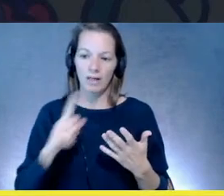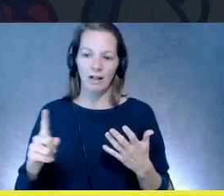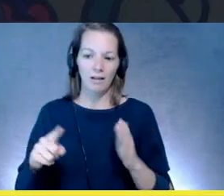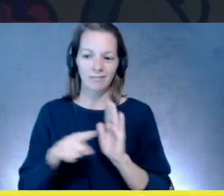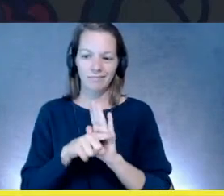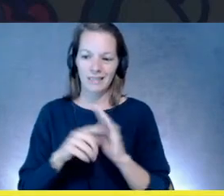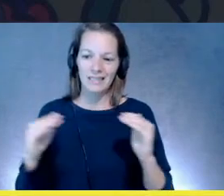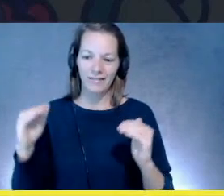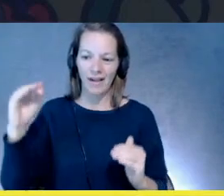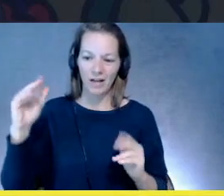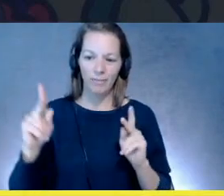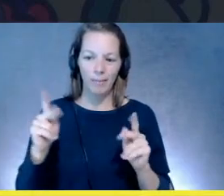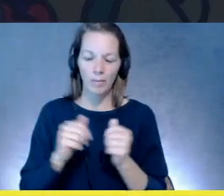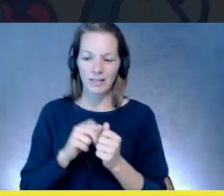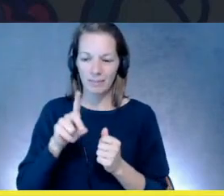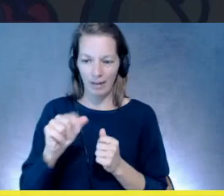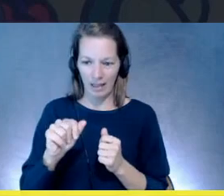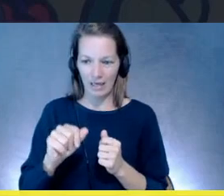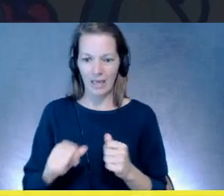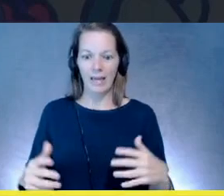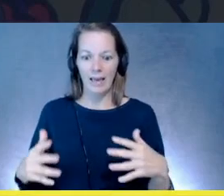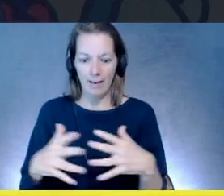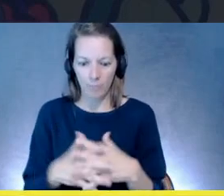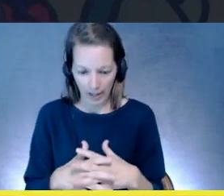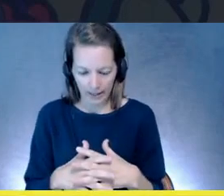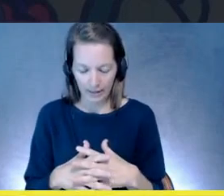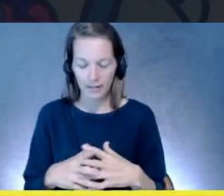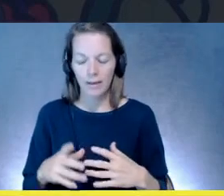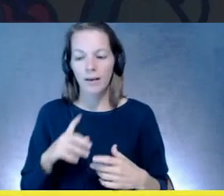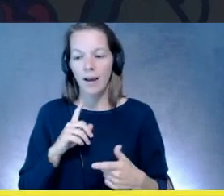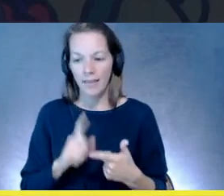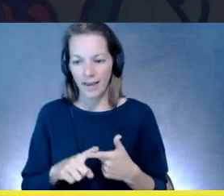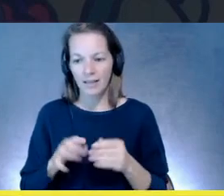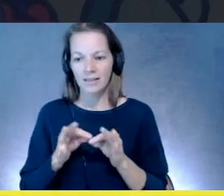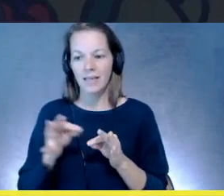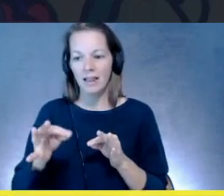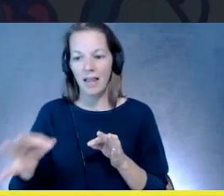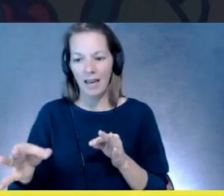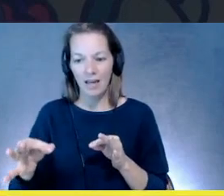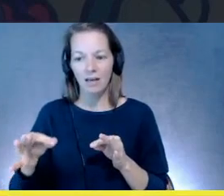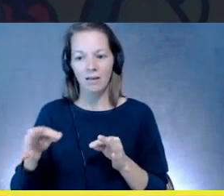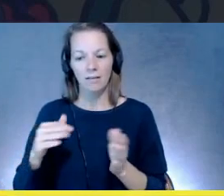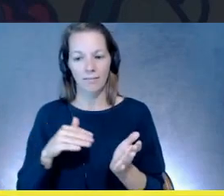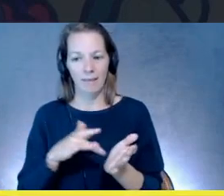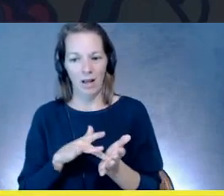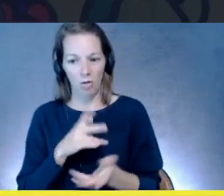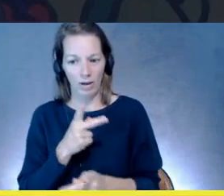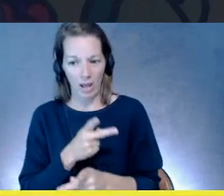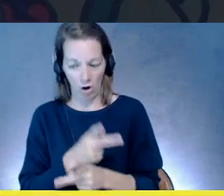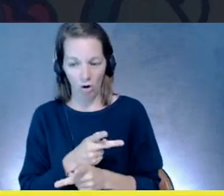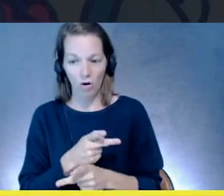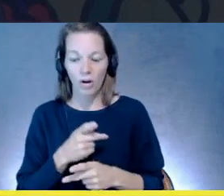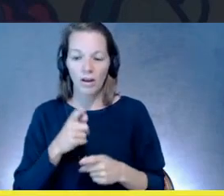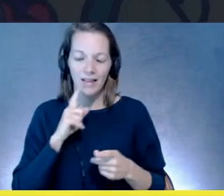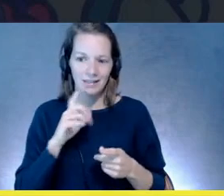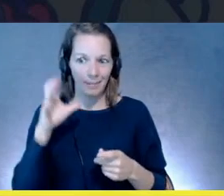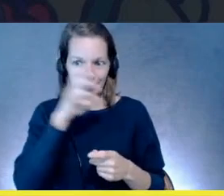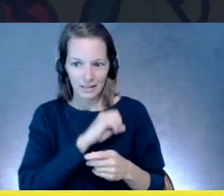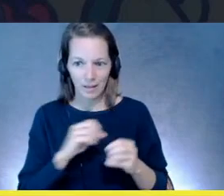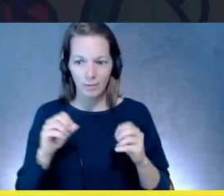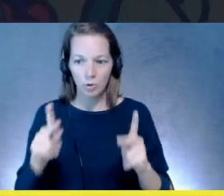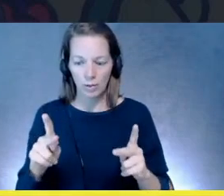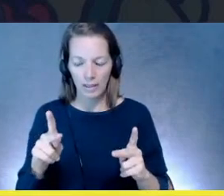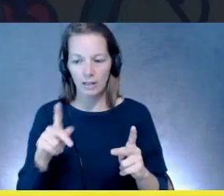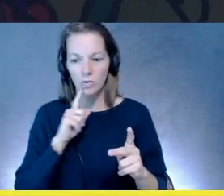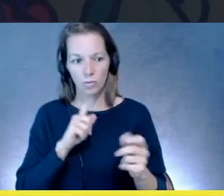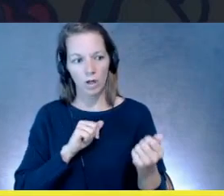with disabilities go into pregnancy. And then delayed prenatal care is also an issue because that's another missed opportunity to